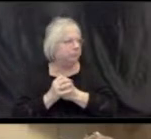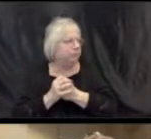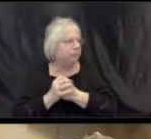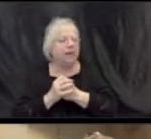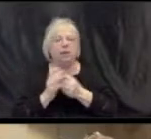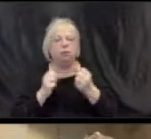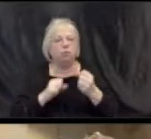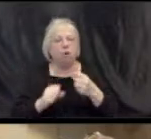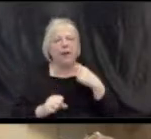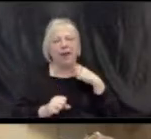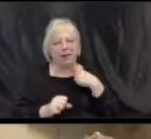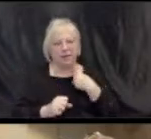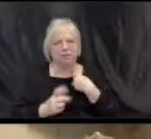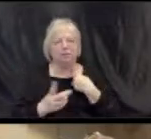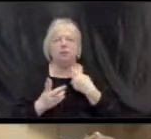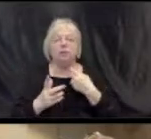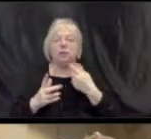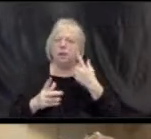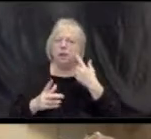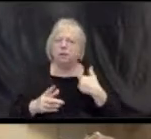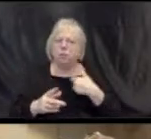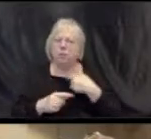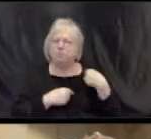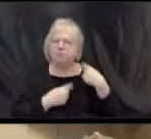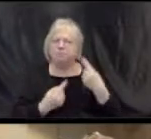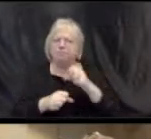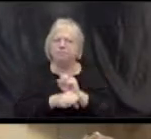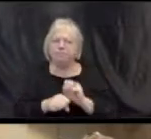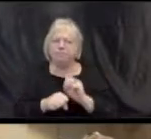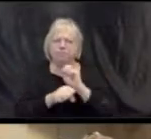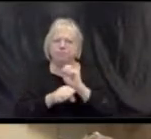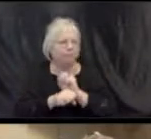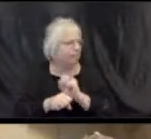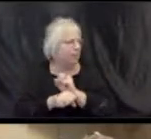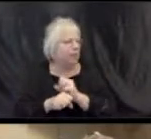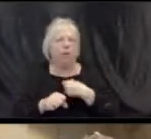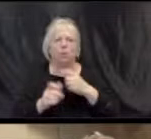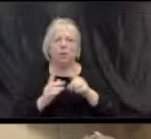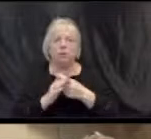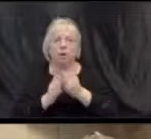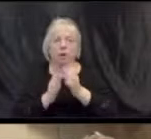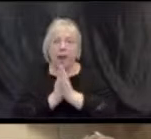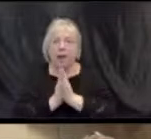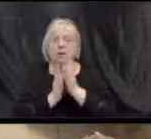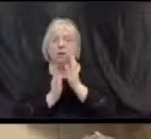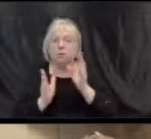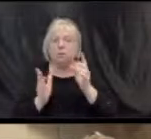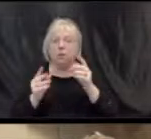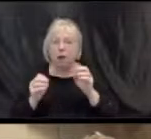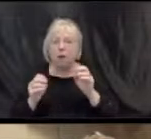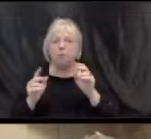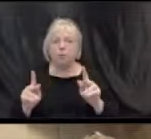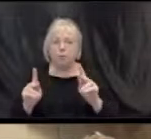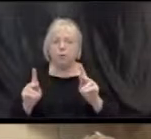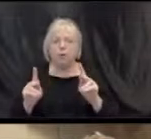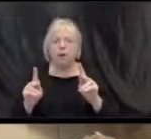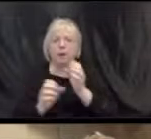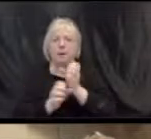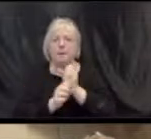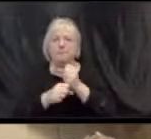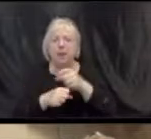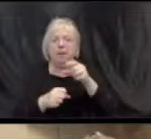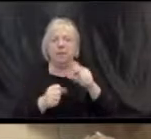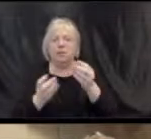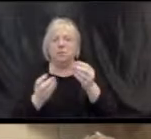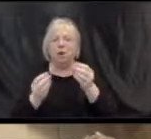Since we have been working so hard, and now we just are asking for the opportunity to make this